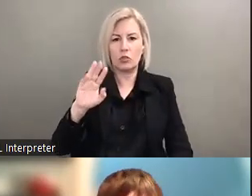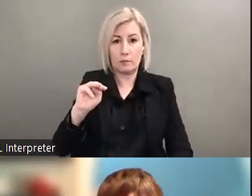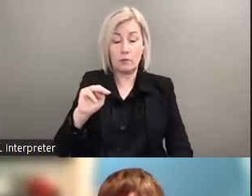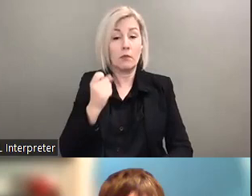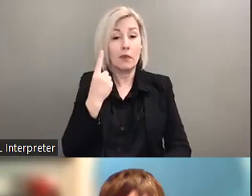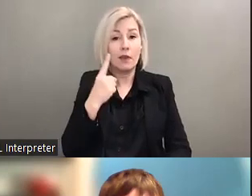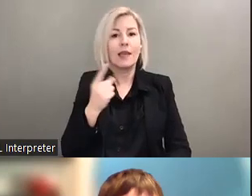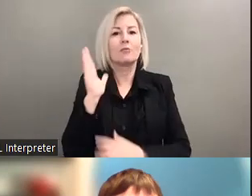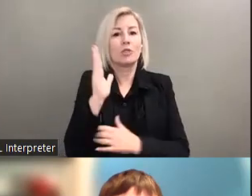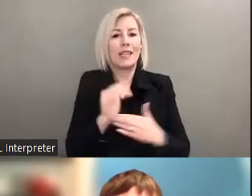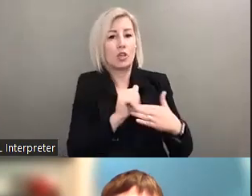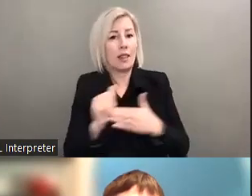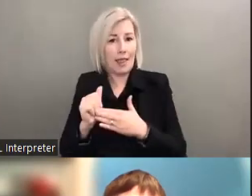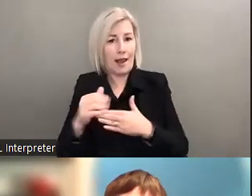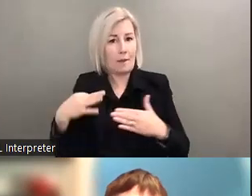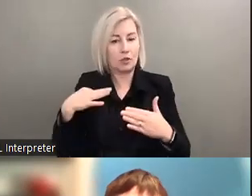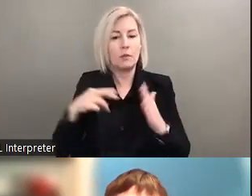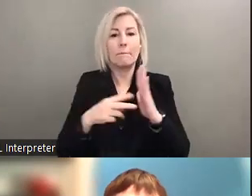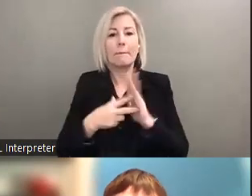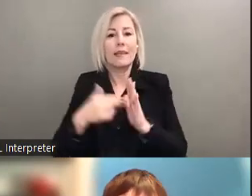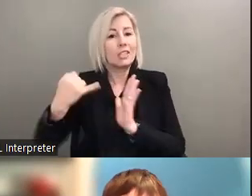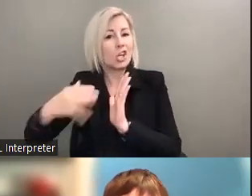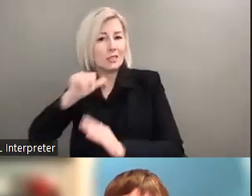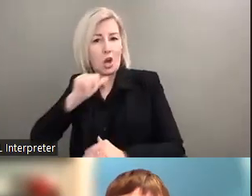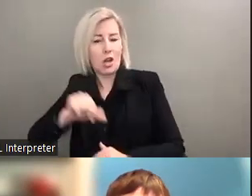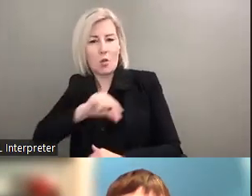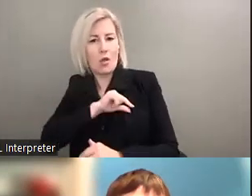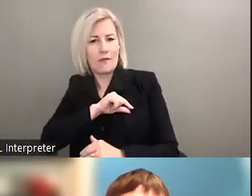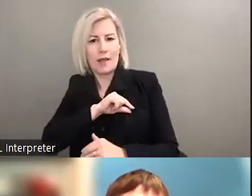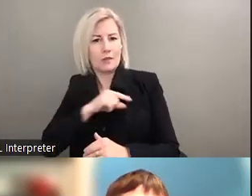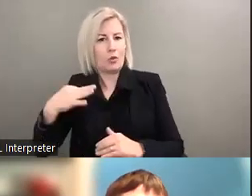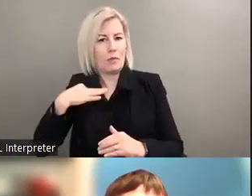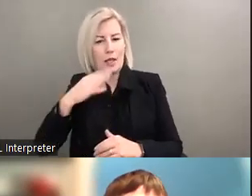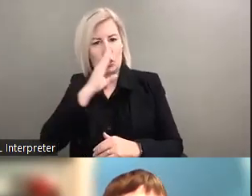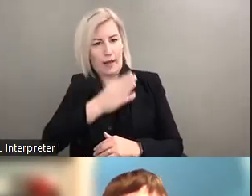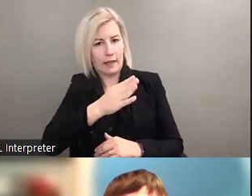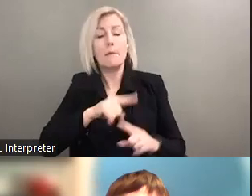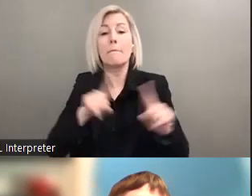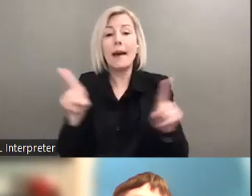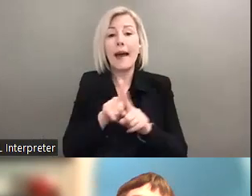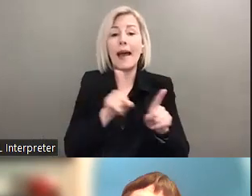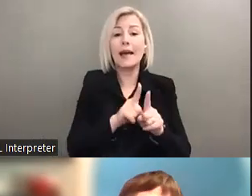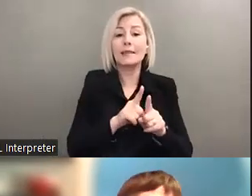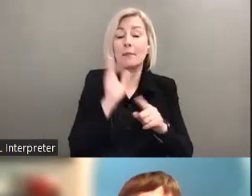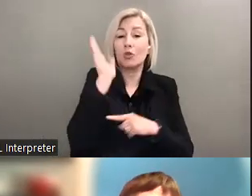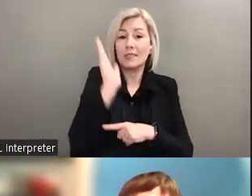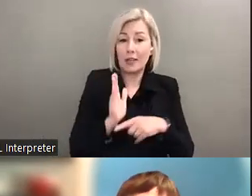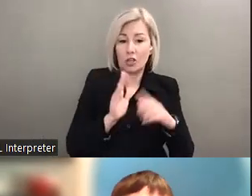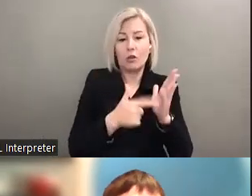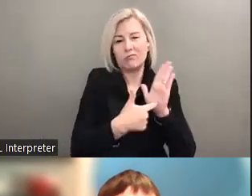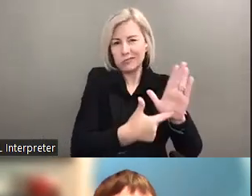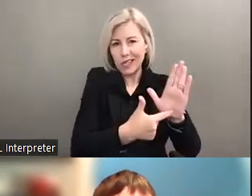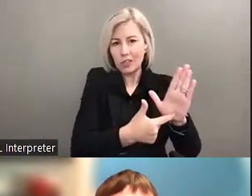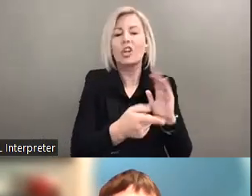presenter-led application, so artists are not eligible to apply directly. But as a presenter consortium is thinking about which artist